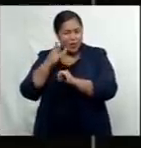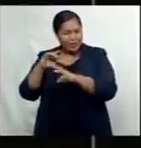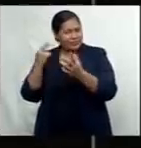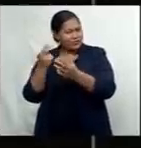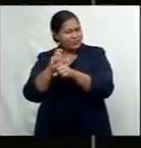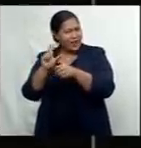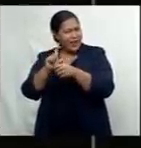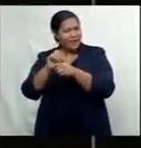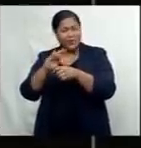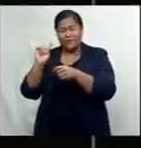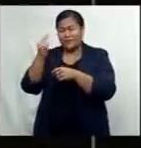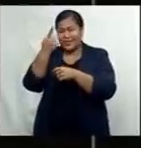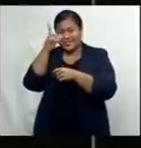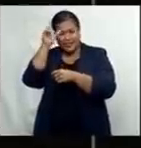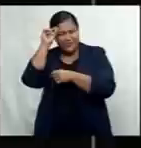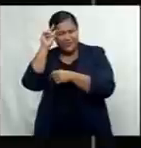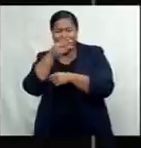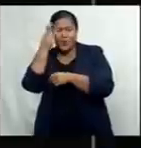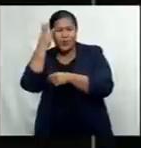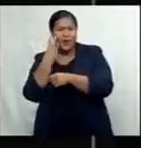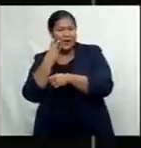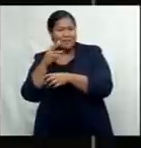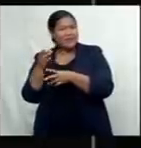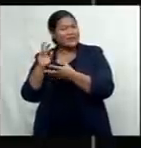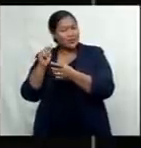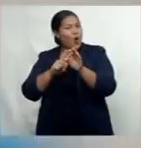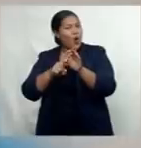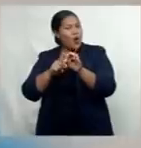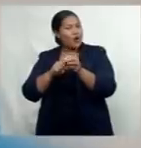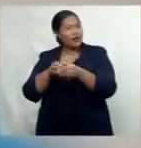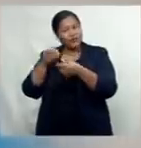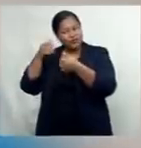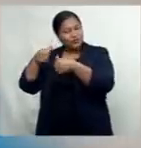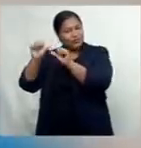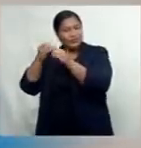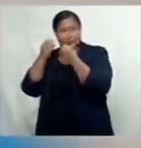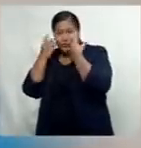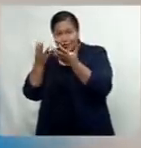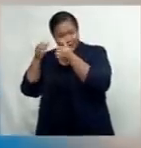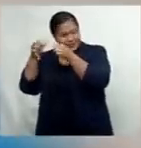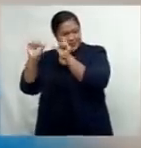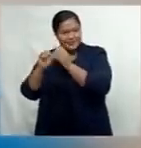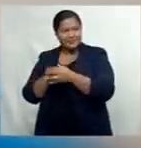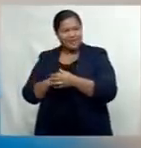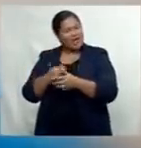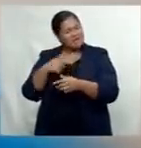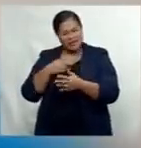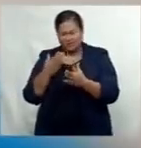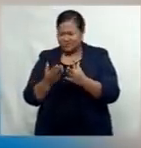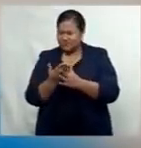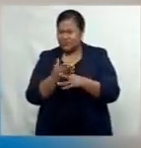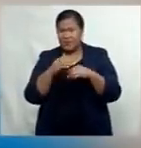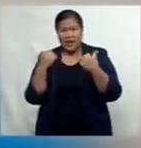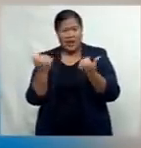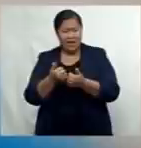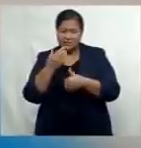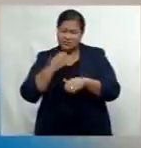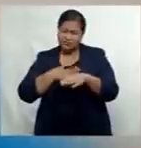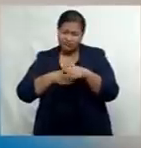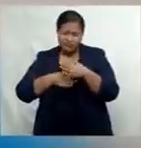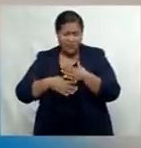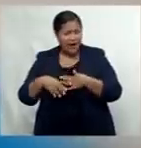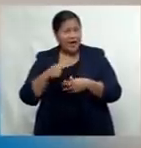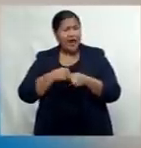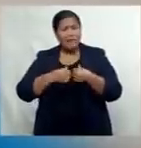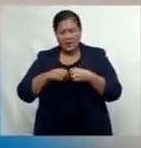being the first Fijian female athletes to win a medal. I went through a lot of struggles, but I keep pushing myself. You know,